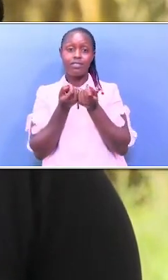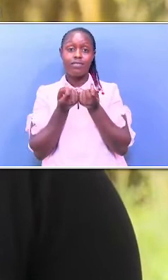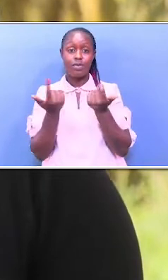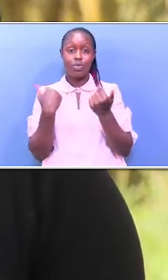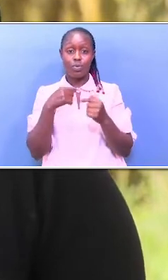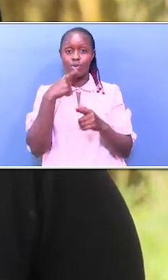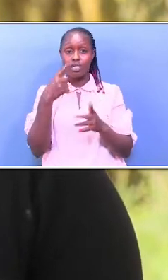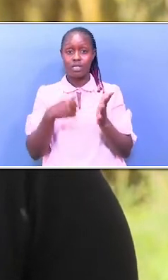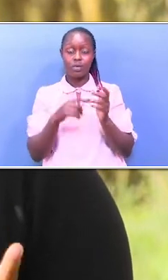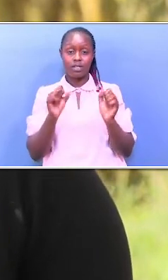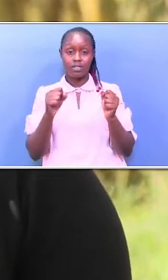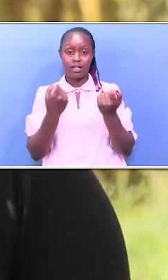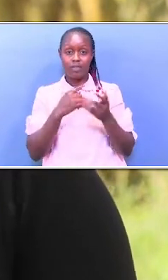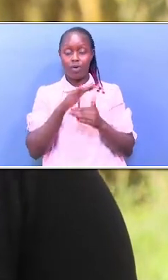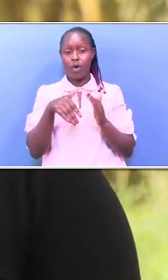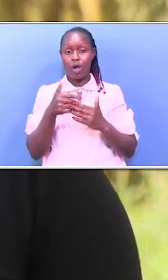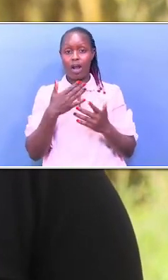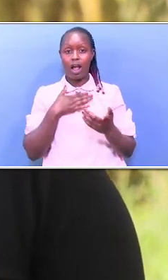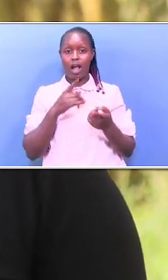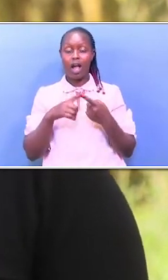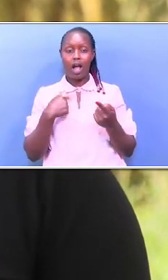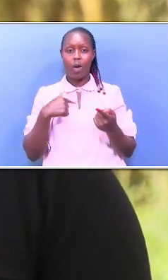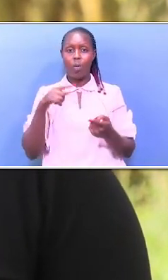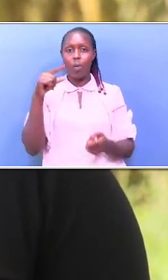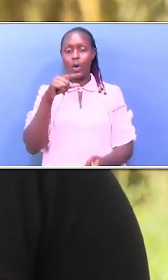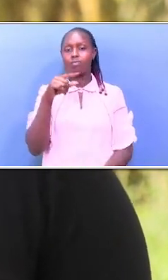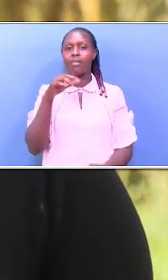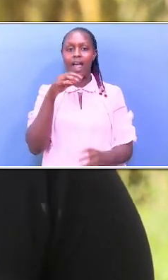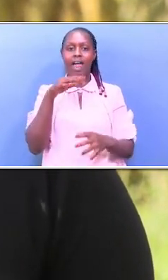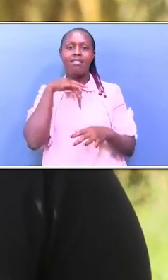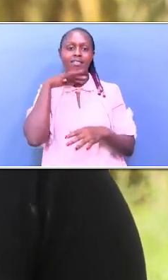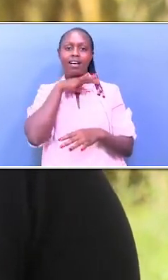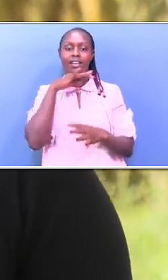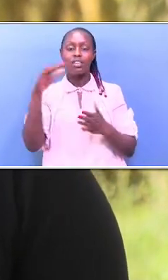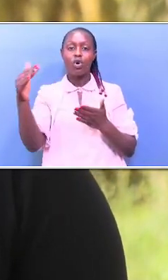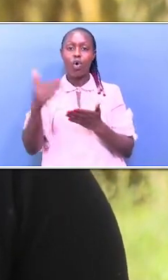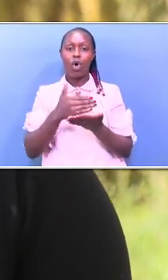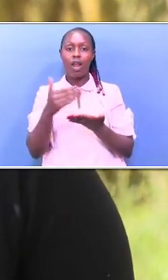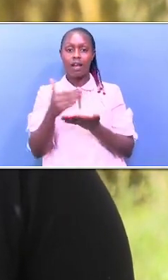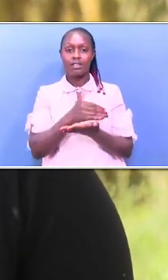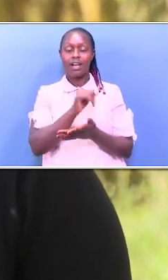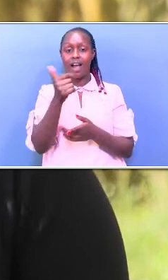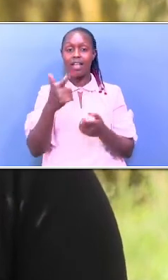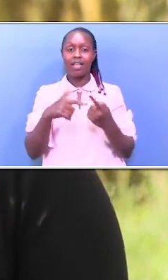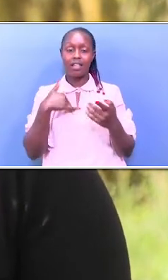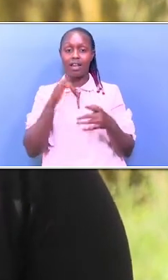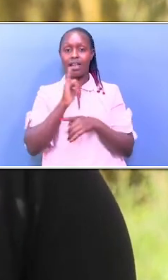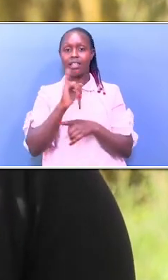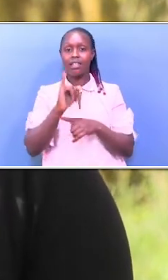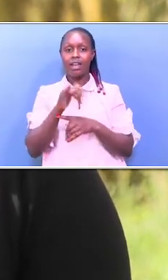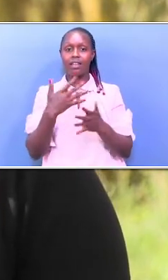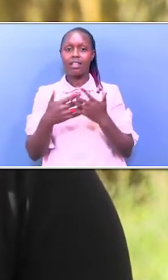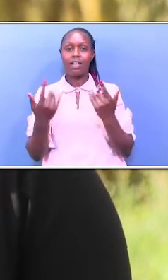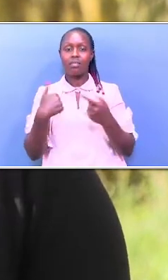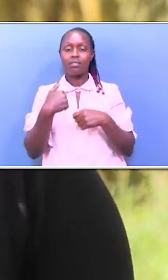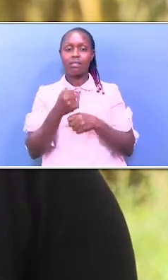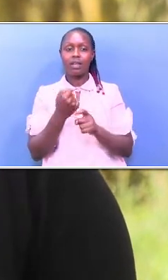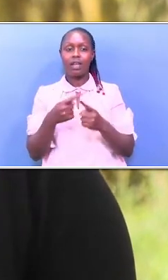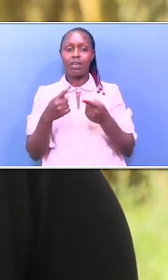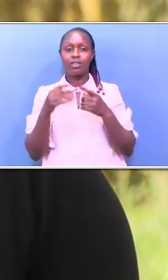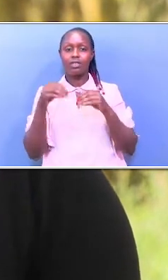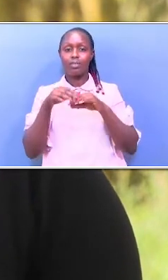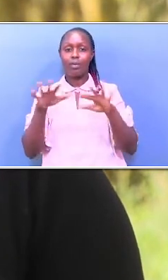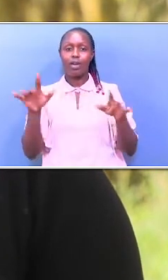that the vultures, they are our garbage collectors. Instead of that carcass causing spreading